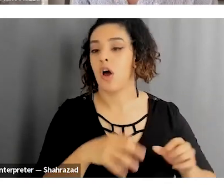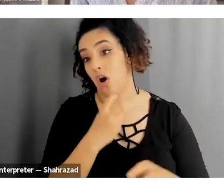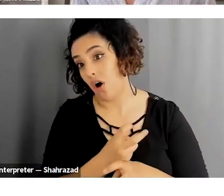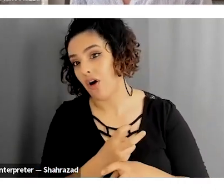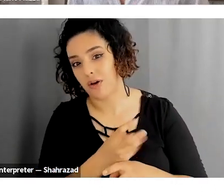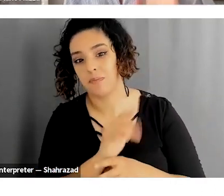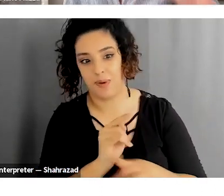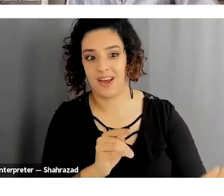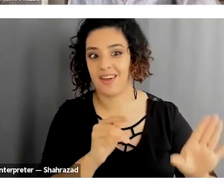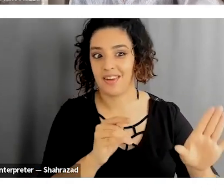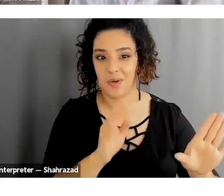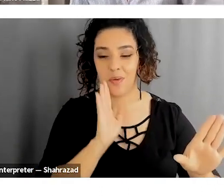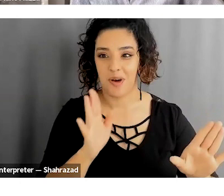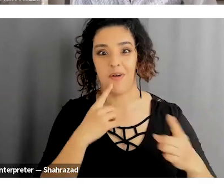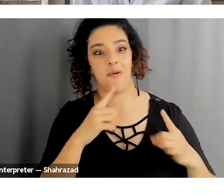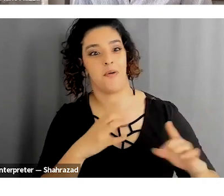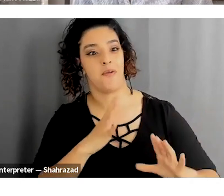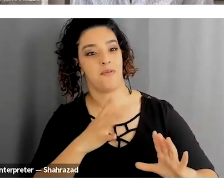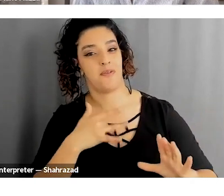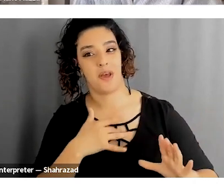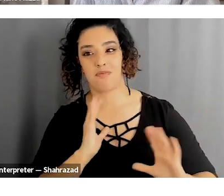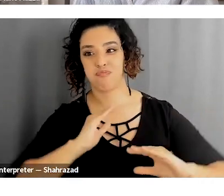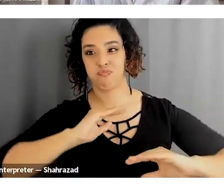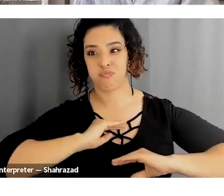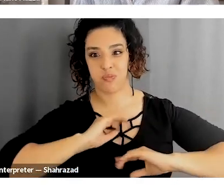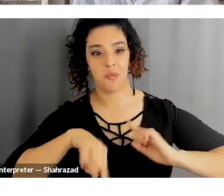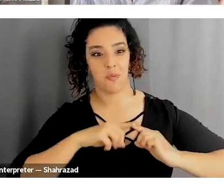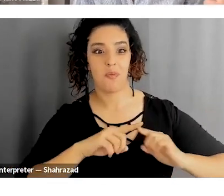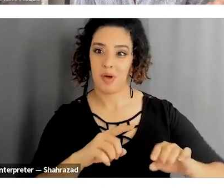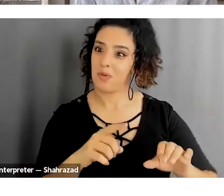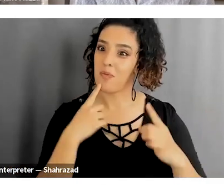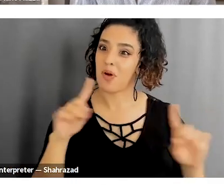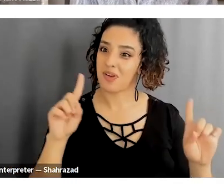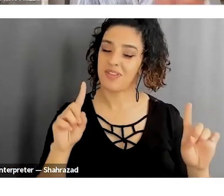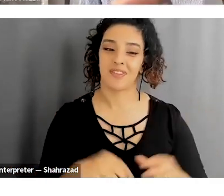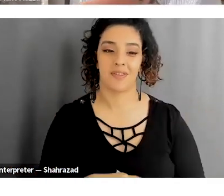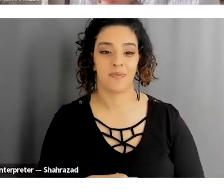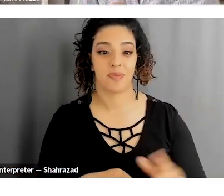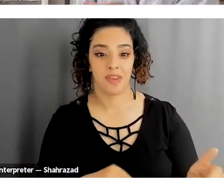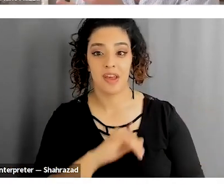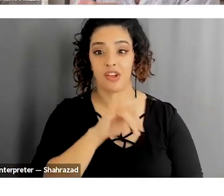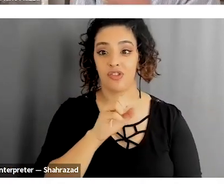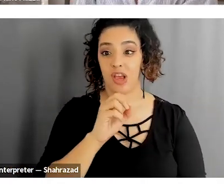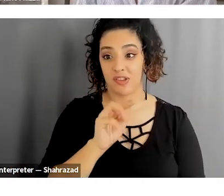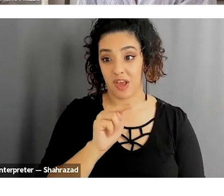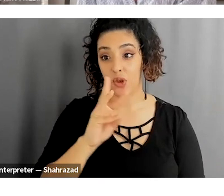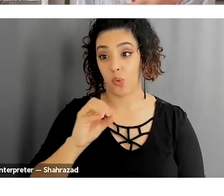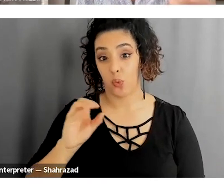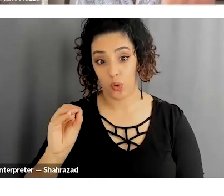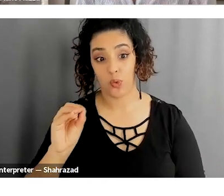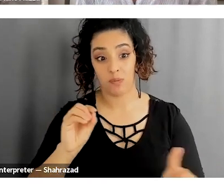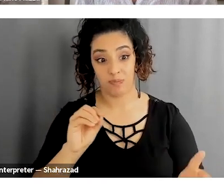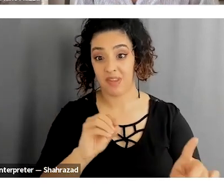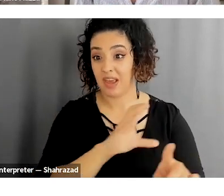satisfying. Digital prints on the left-hand side for the company Jason Wu, and then this is an example on the right of